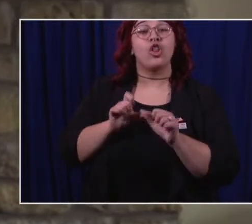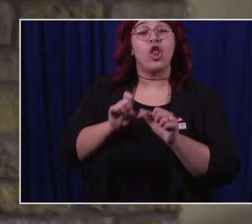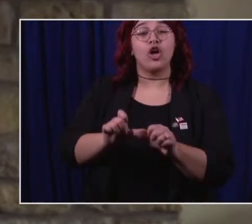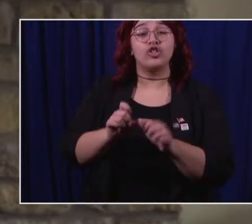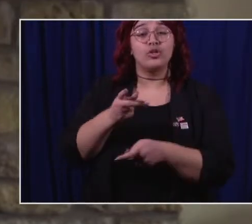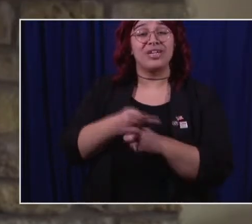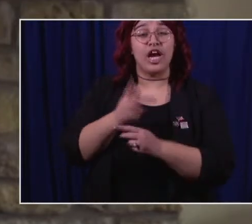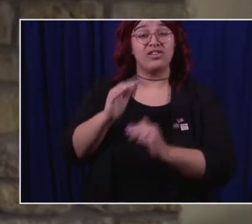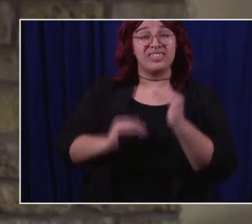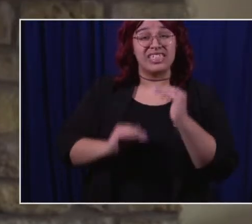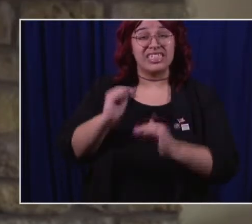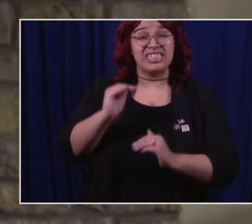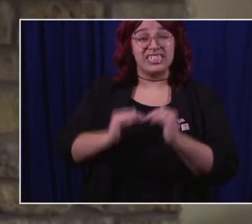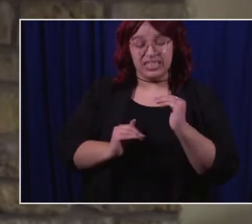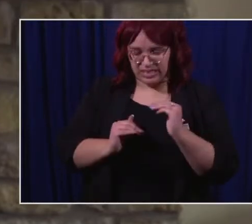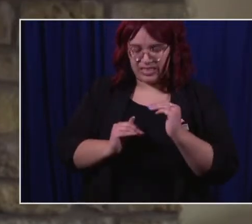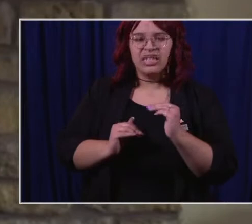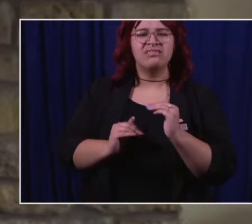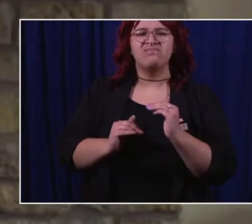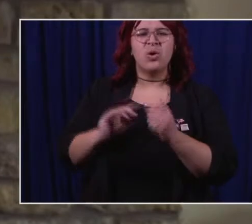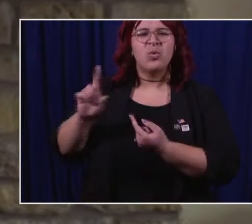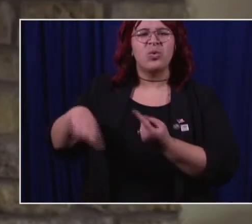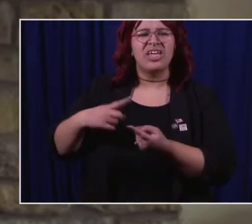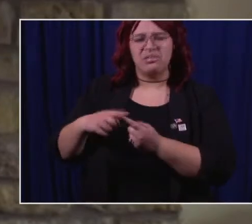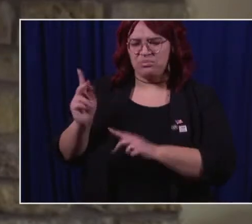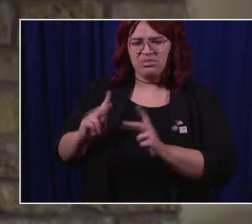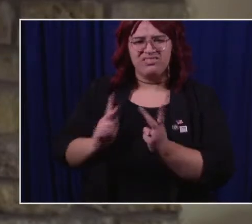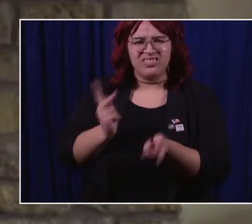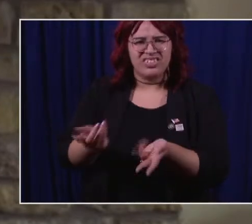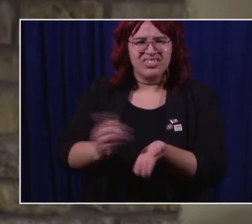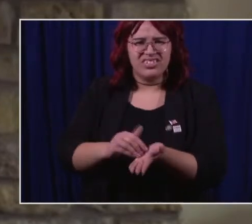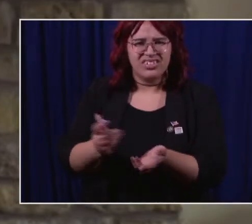might occur now that they're getting into their second round of shots.